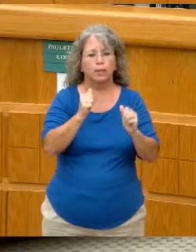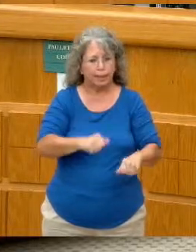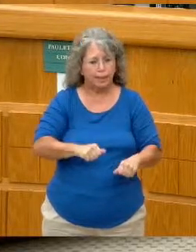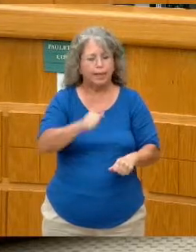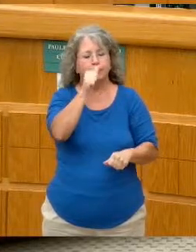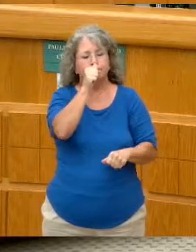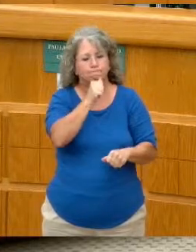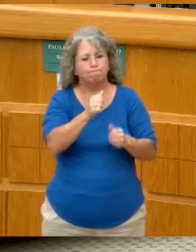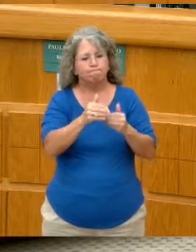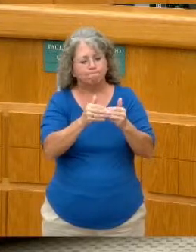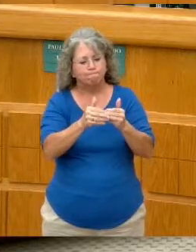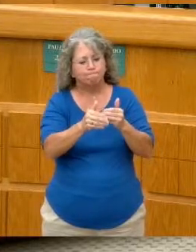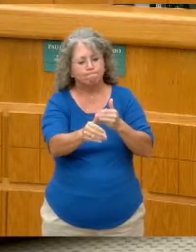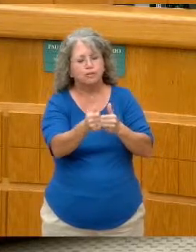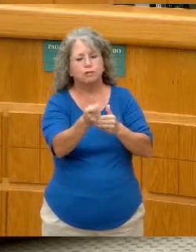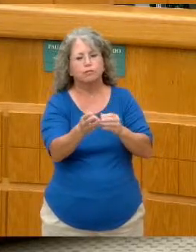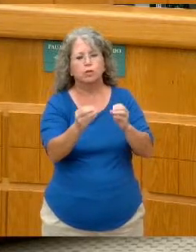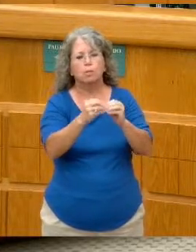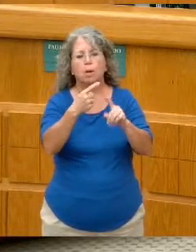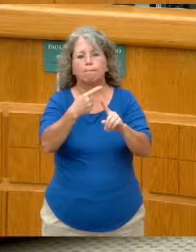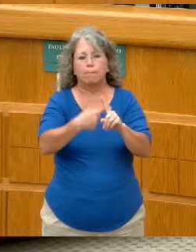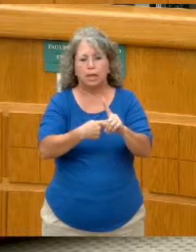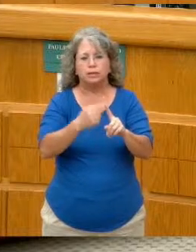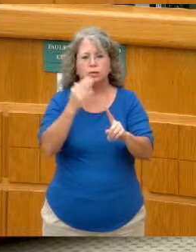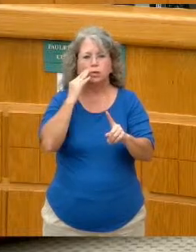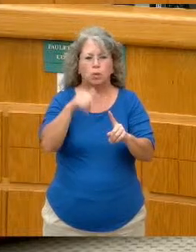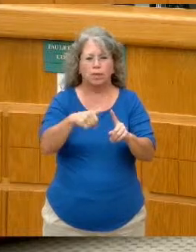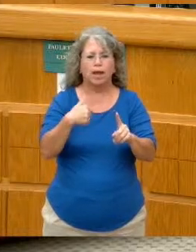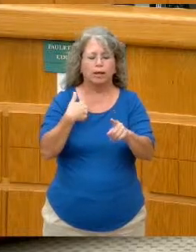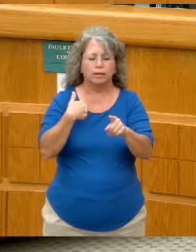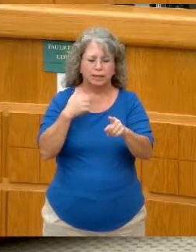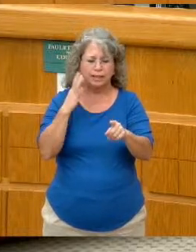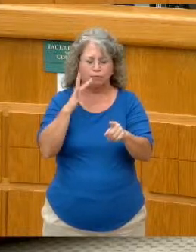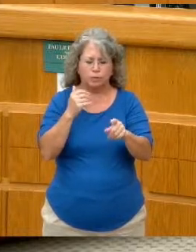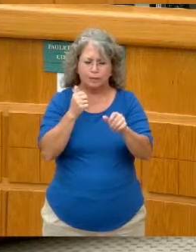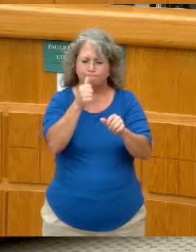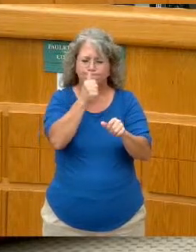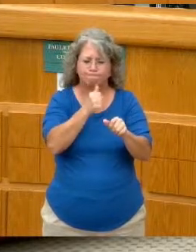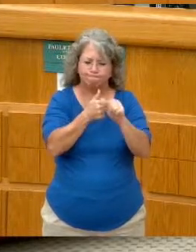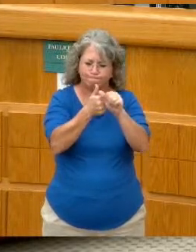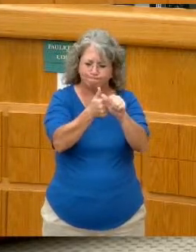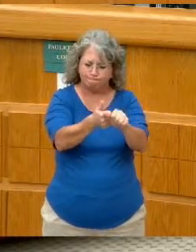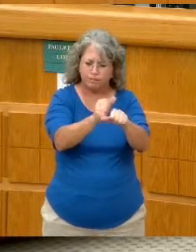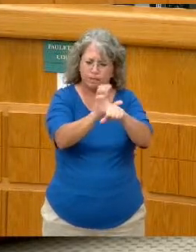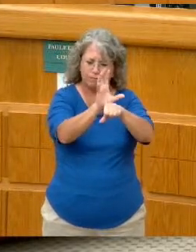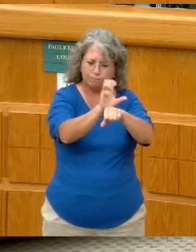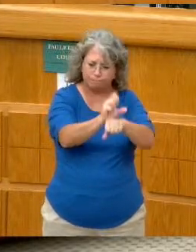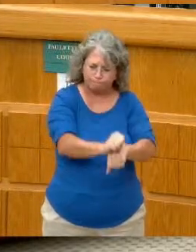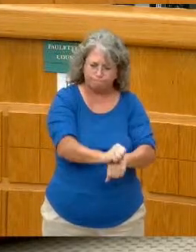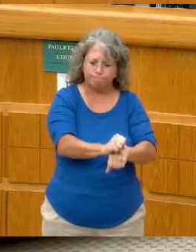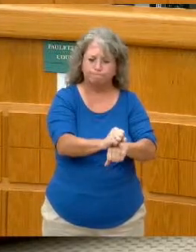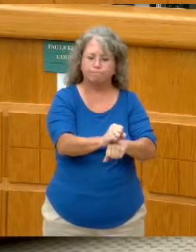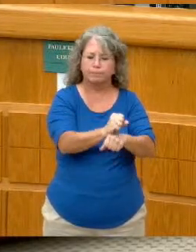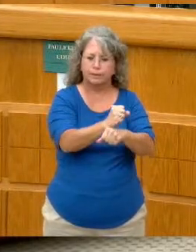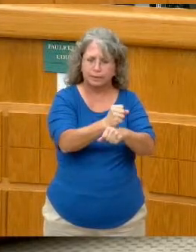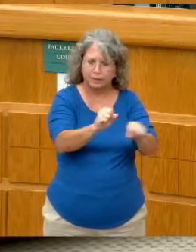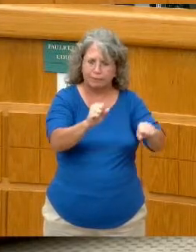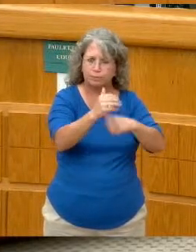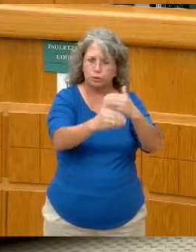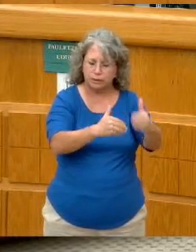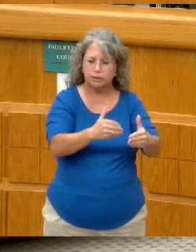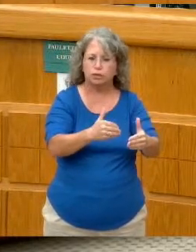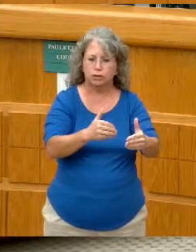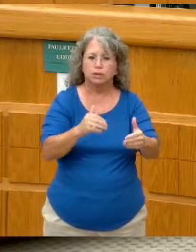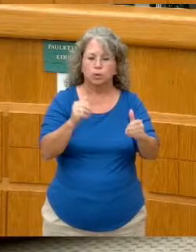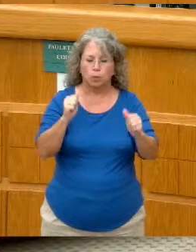months knowing that we can come out safe on the other side by practicing simple strategies. Wear your mask when